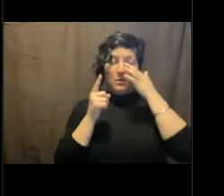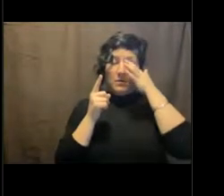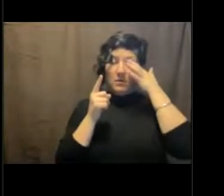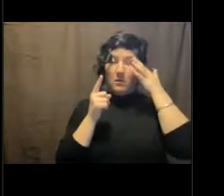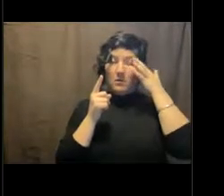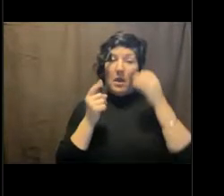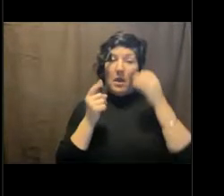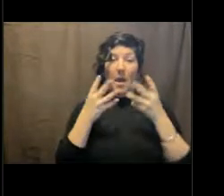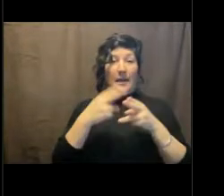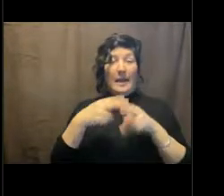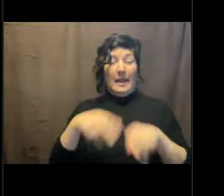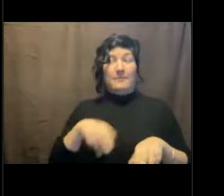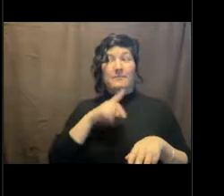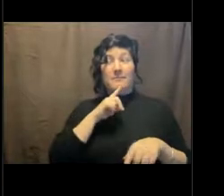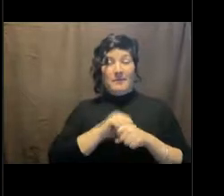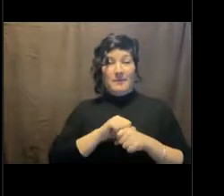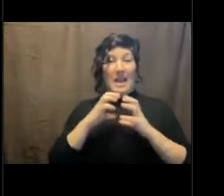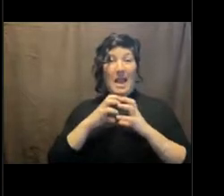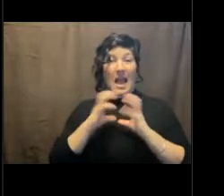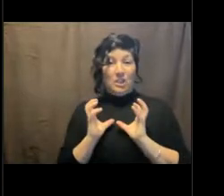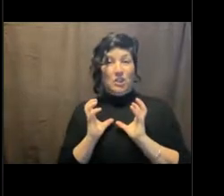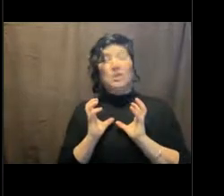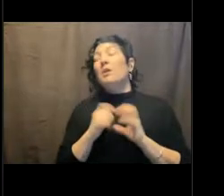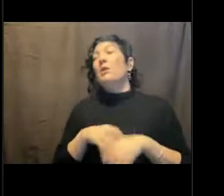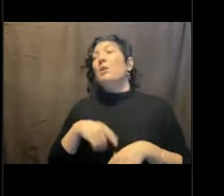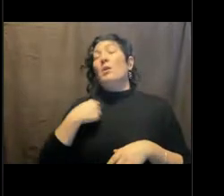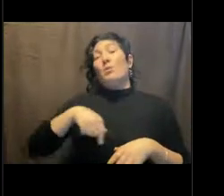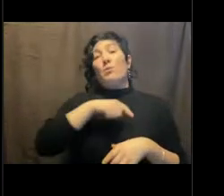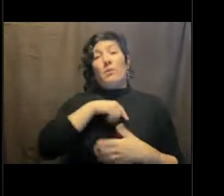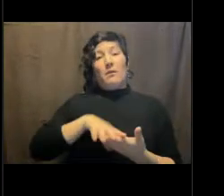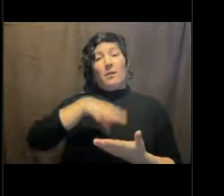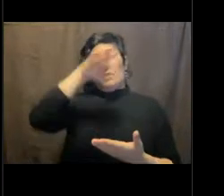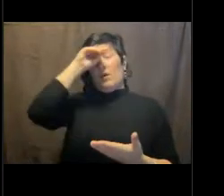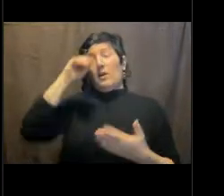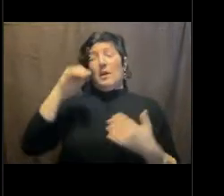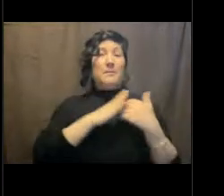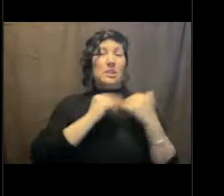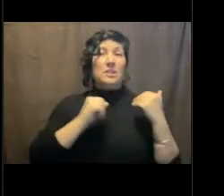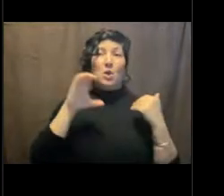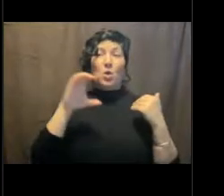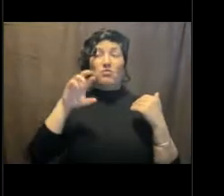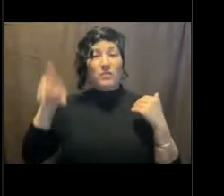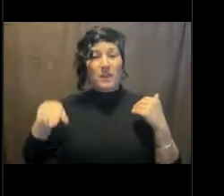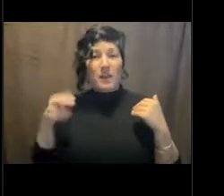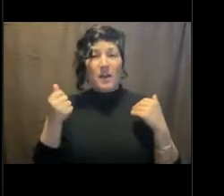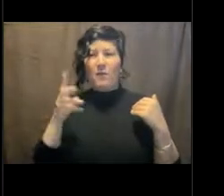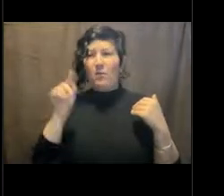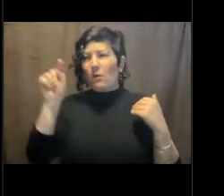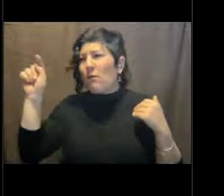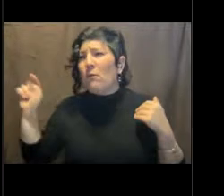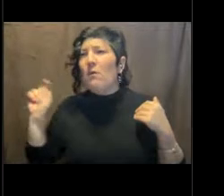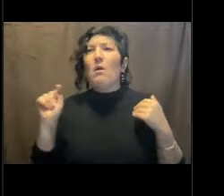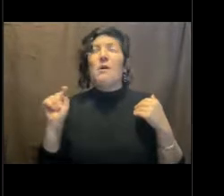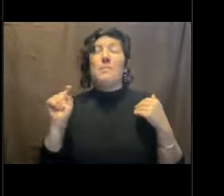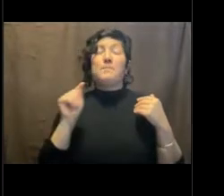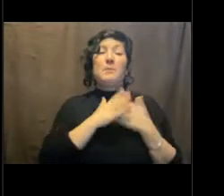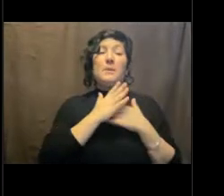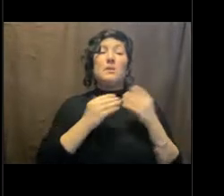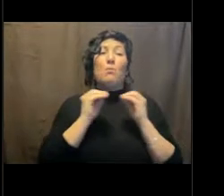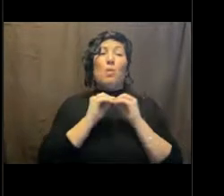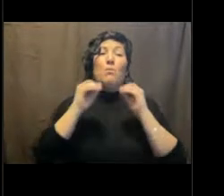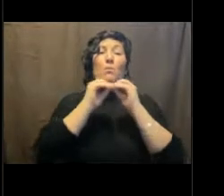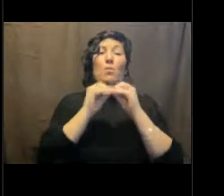eggs actually hatch? And what we found is that, especially beaches in Costa Rica and some other areas, as beaches continue to warm, less